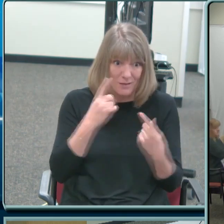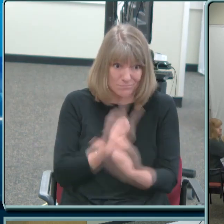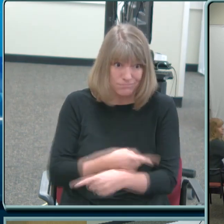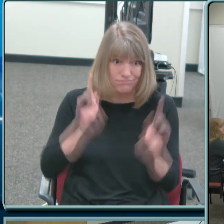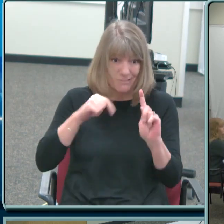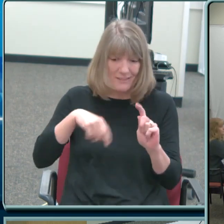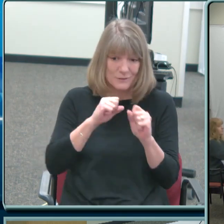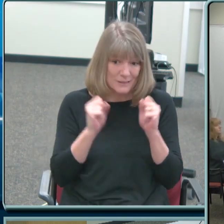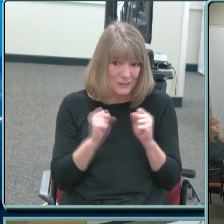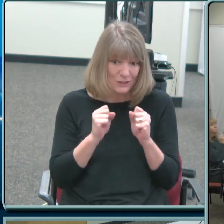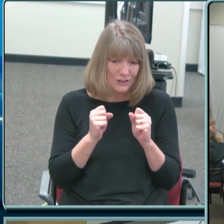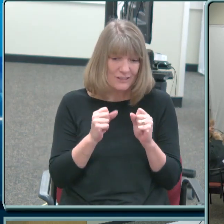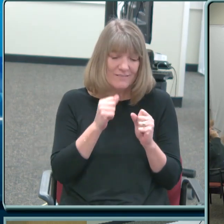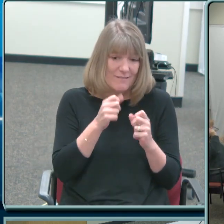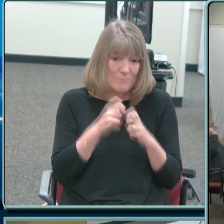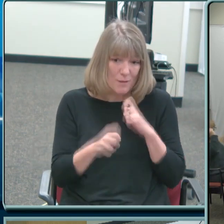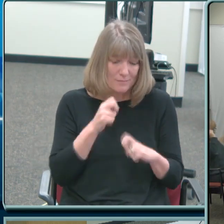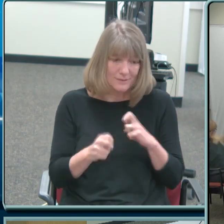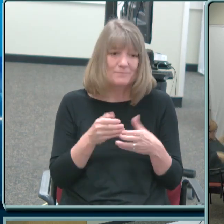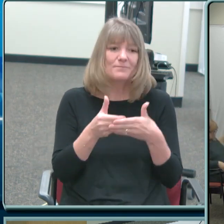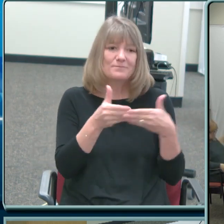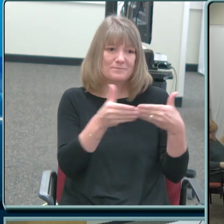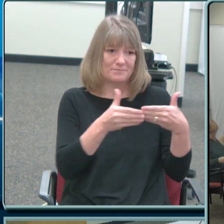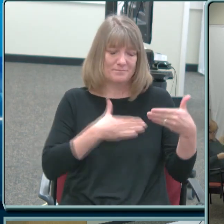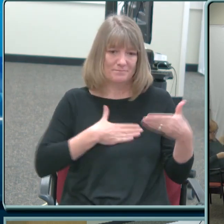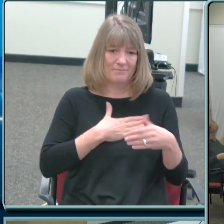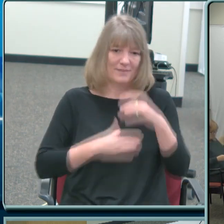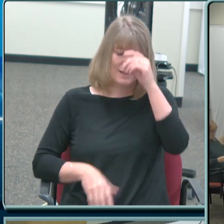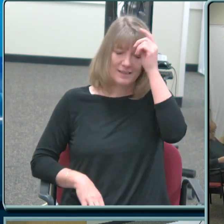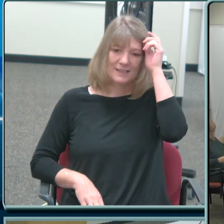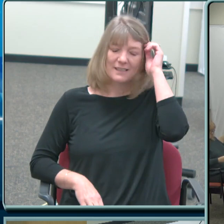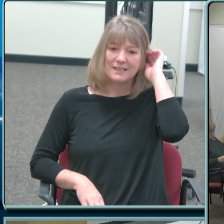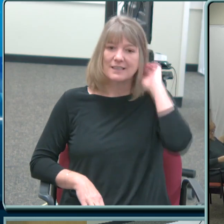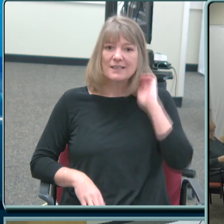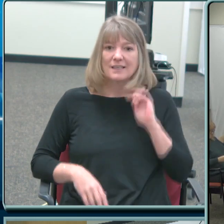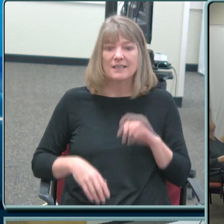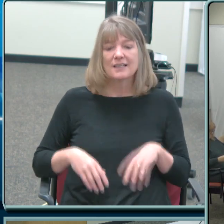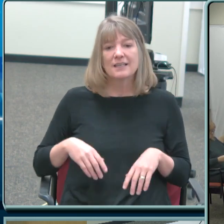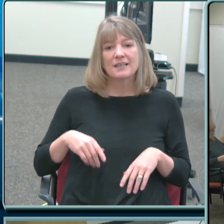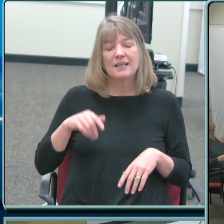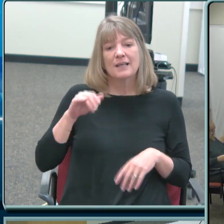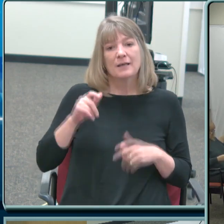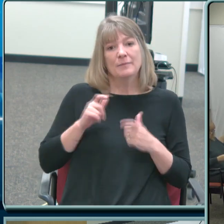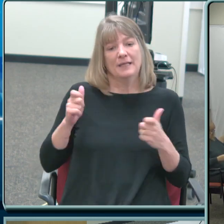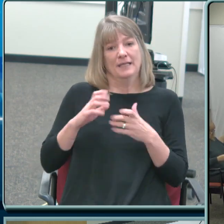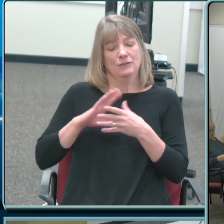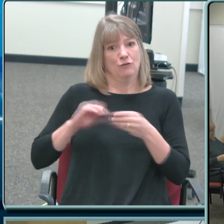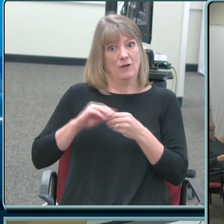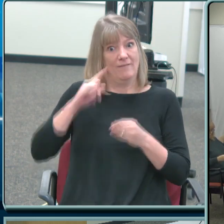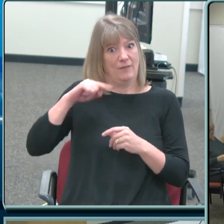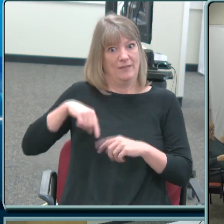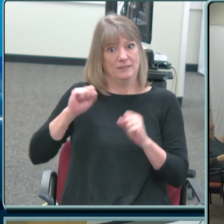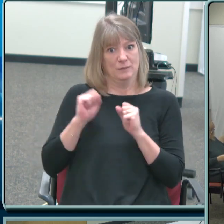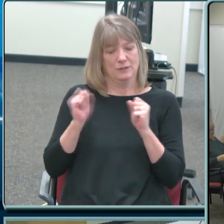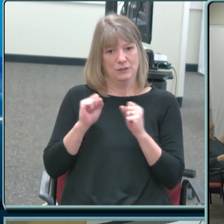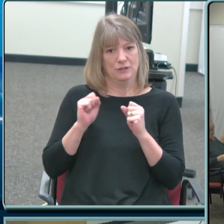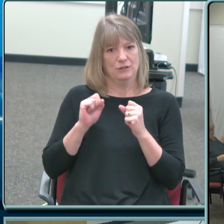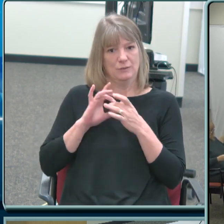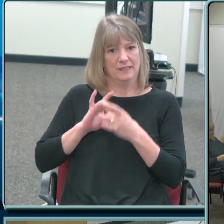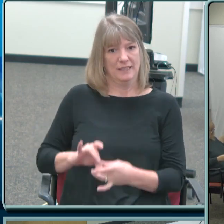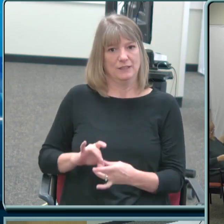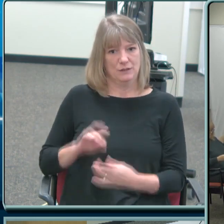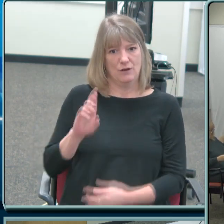winter season without too many problems. Next slide, please. Really, I think the big story of the winter all along has also been